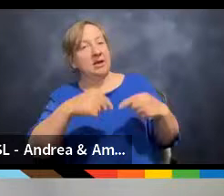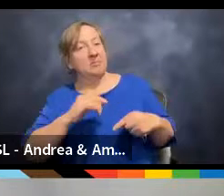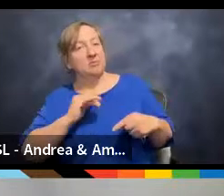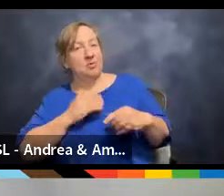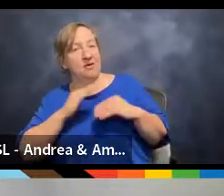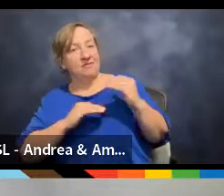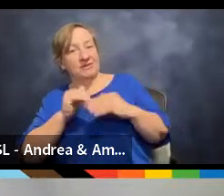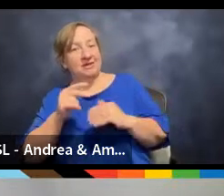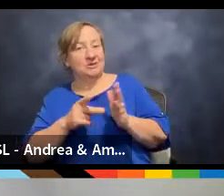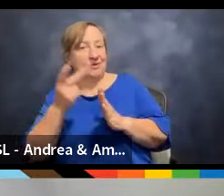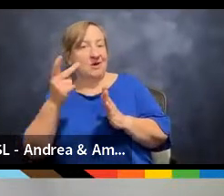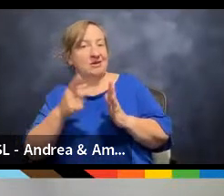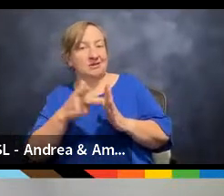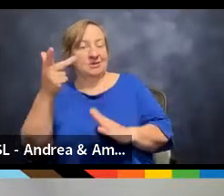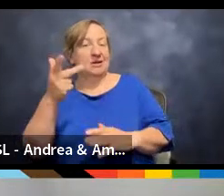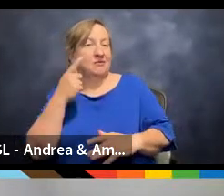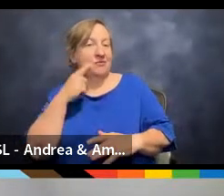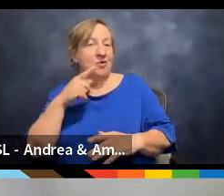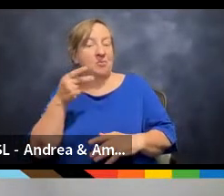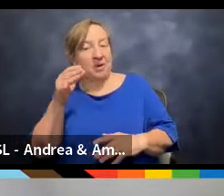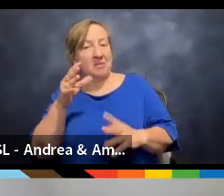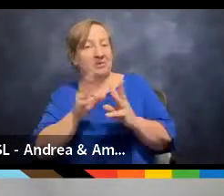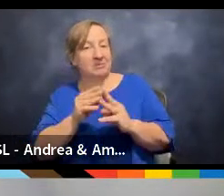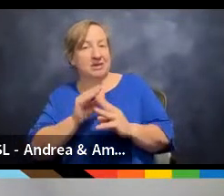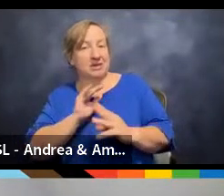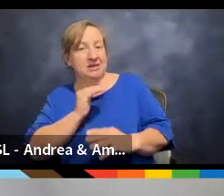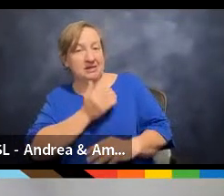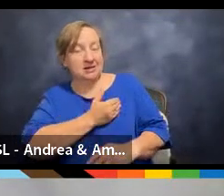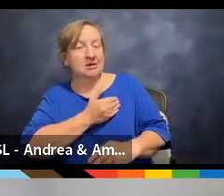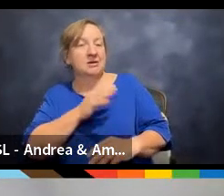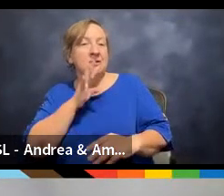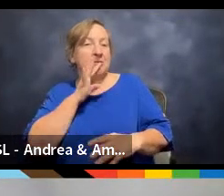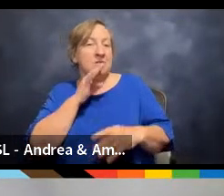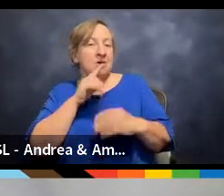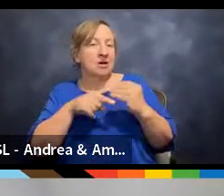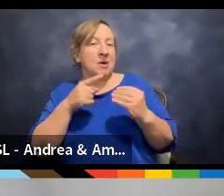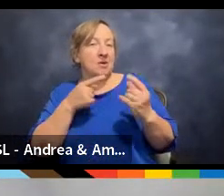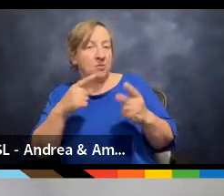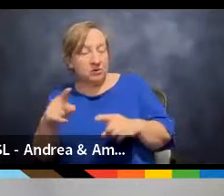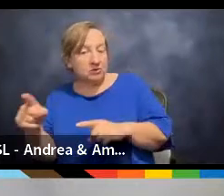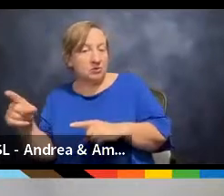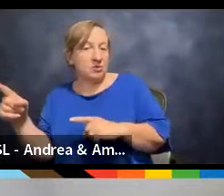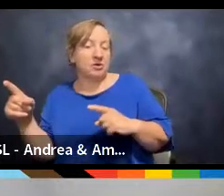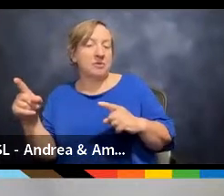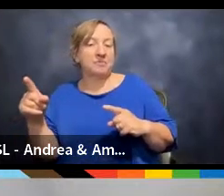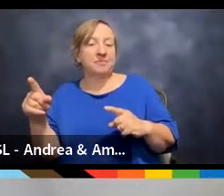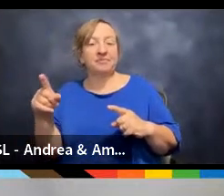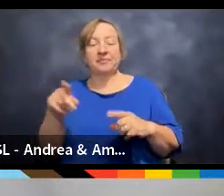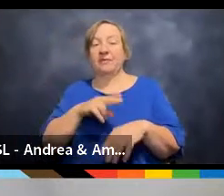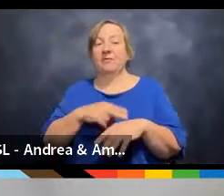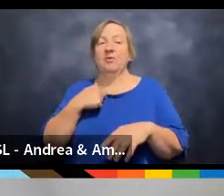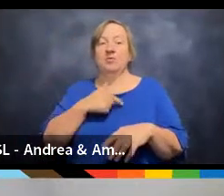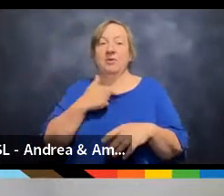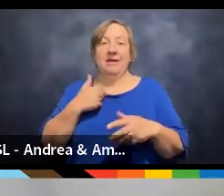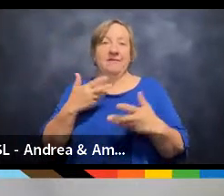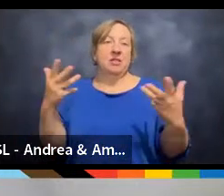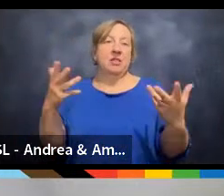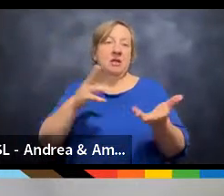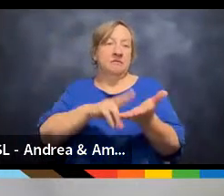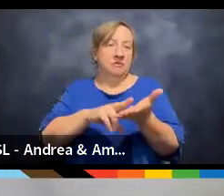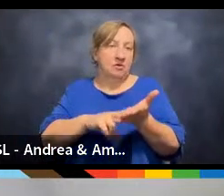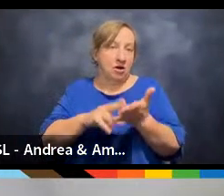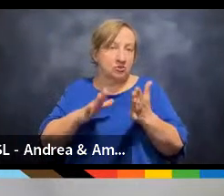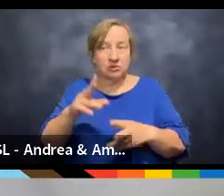at least twice or 3 times to our public meetings that we have to talk about what's going on. And of course, we have a lot of contractors that are looking